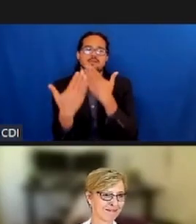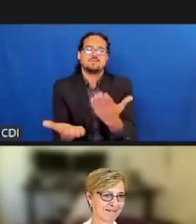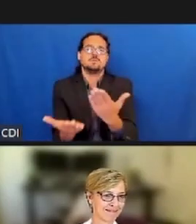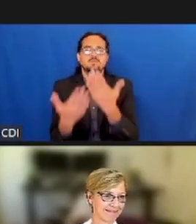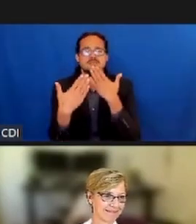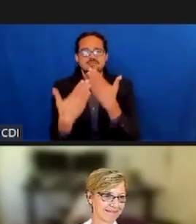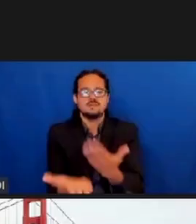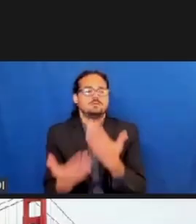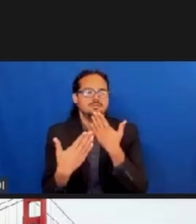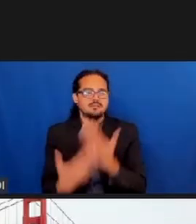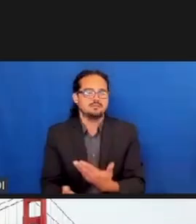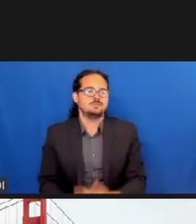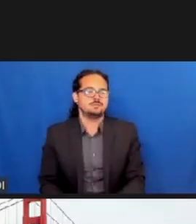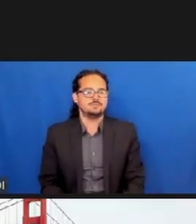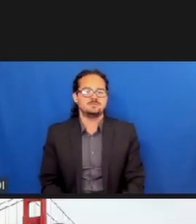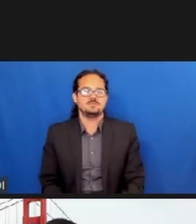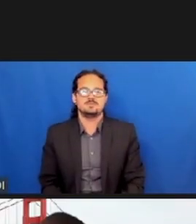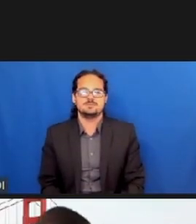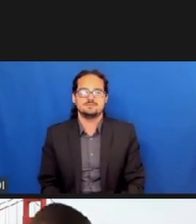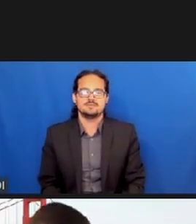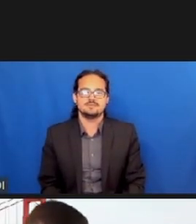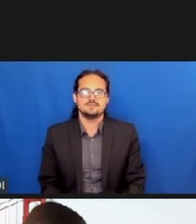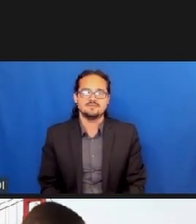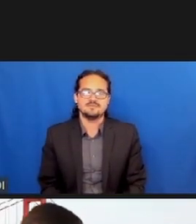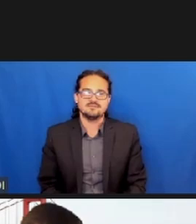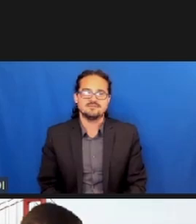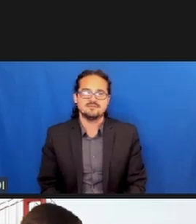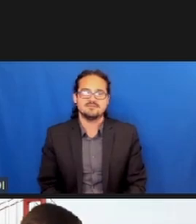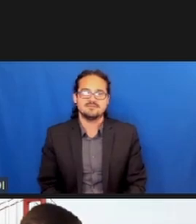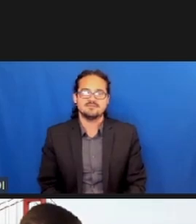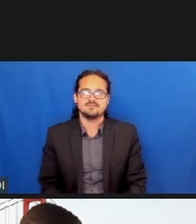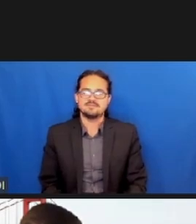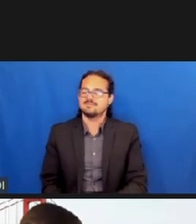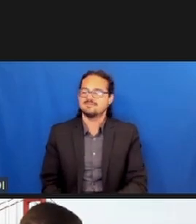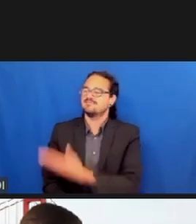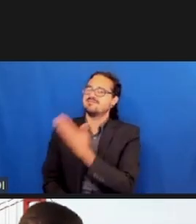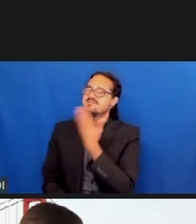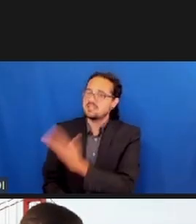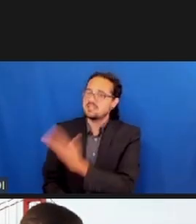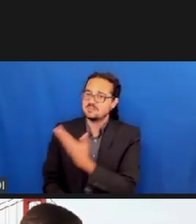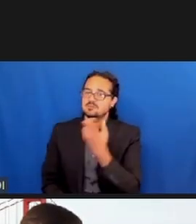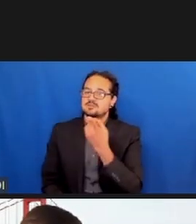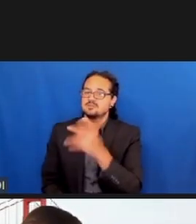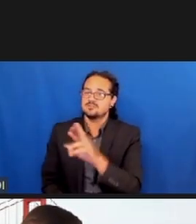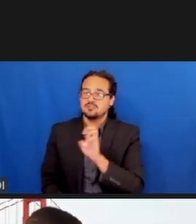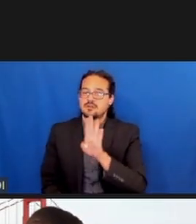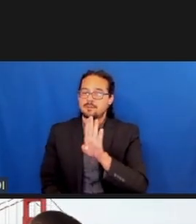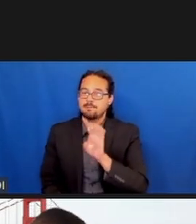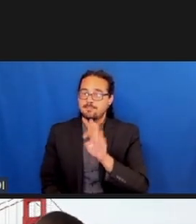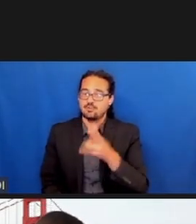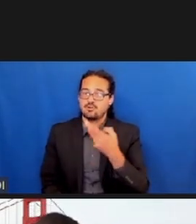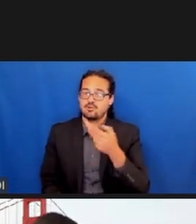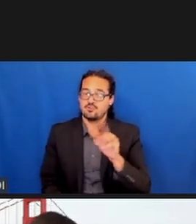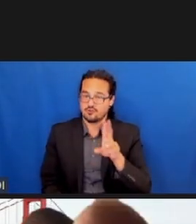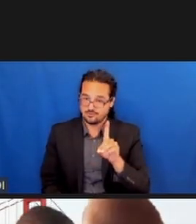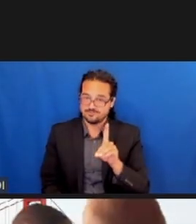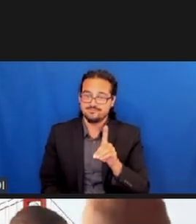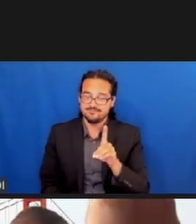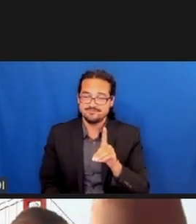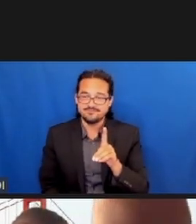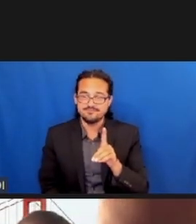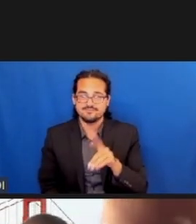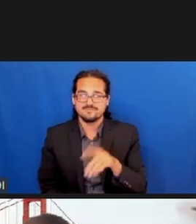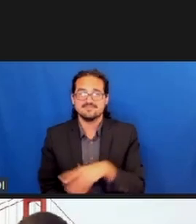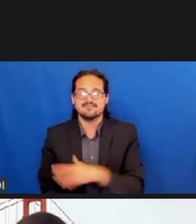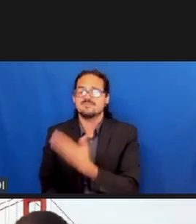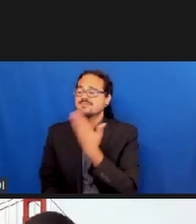And thank you, Dr. Eberhard, for that really helpful information and helpful perspective. And I hope all of you do take